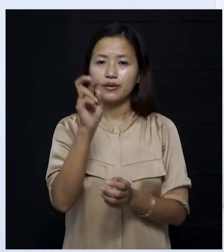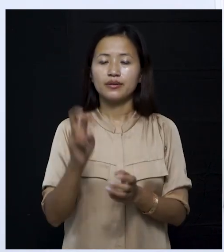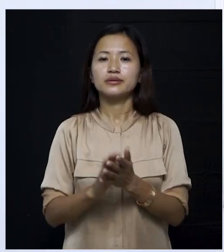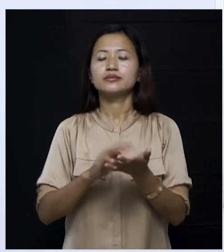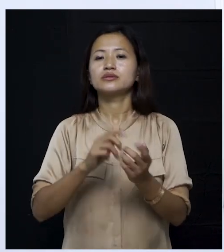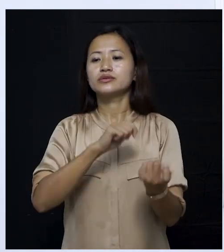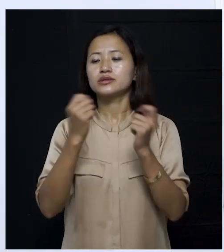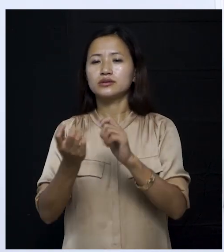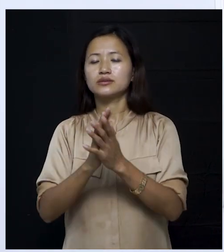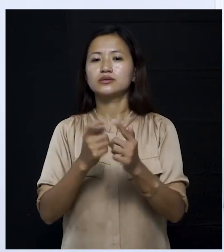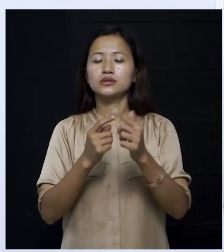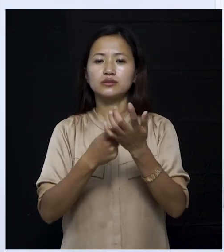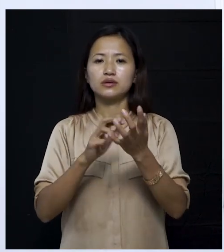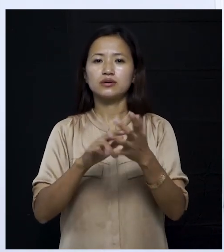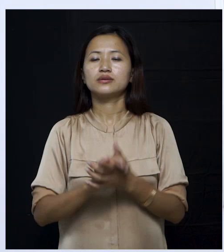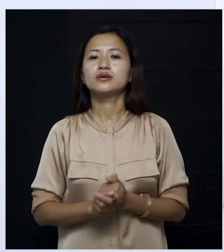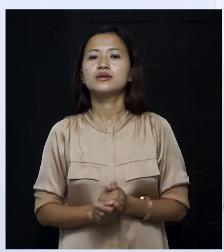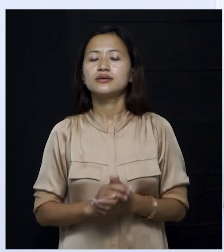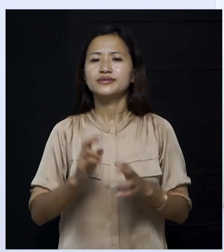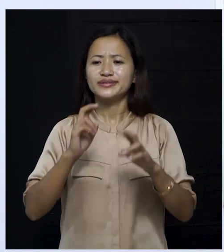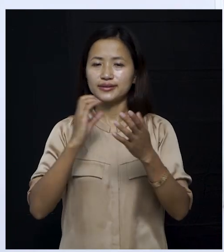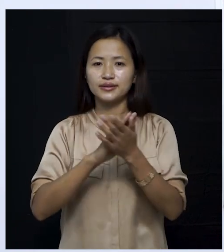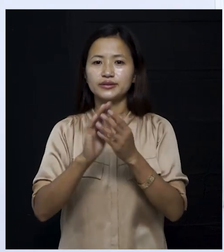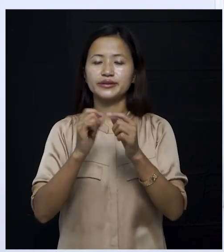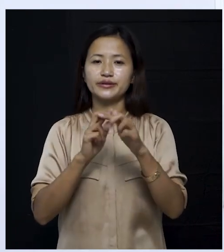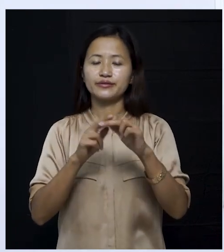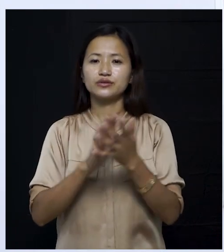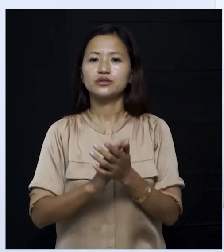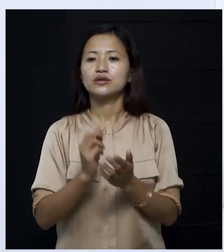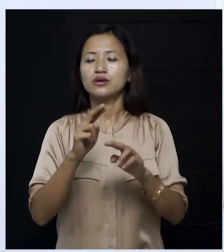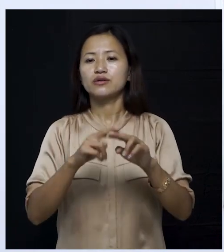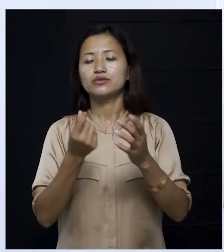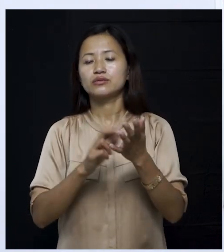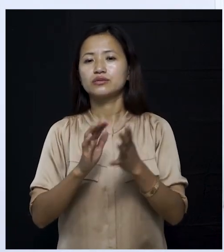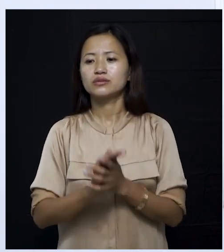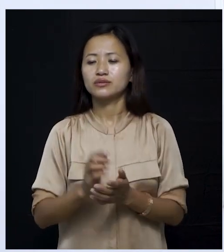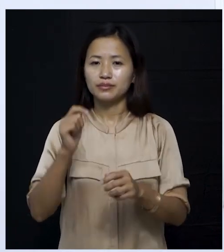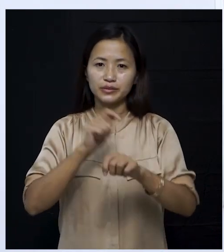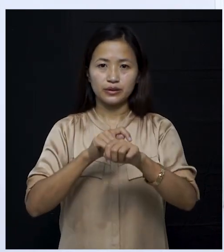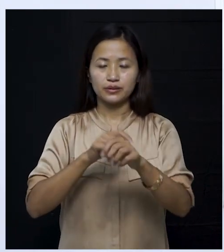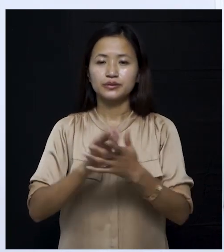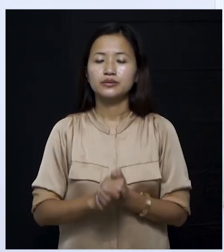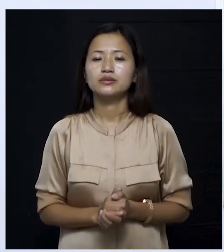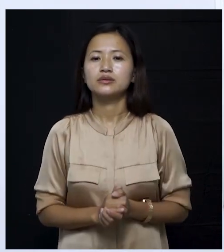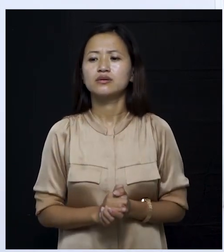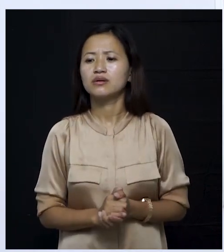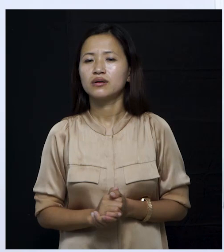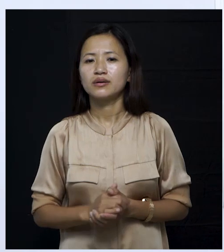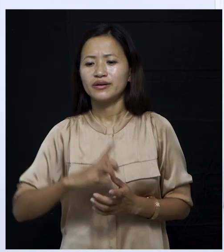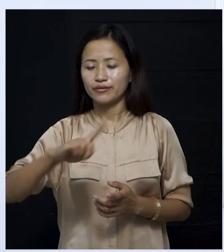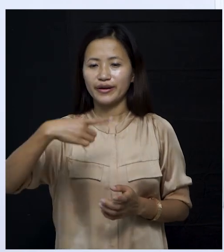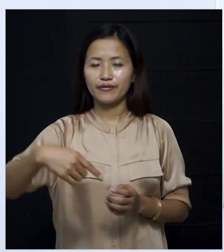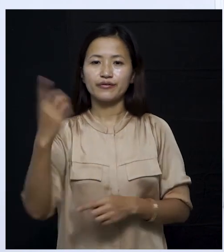turn. So here when we say cheat fund, okay, cheat fund means for a periodic time. Maybe it can be for